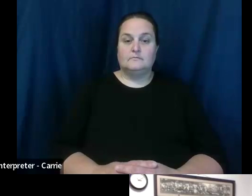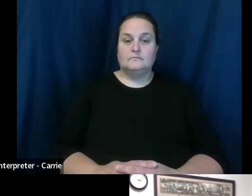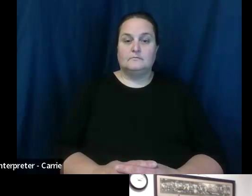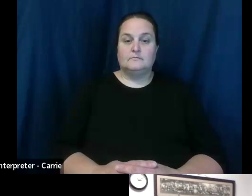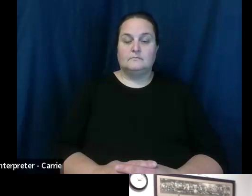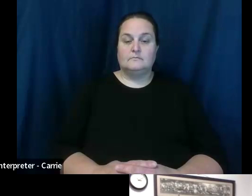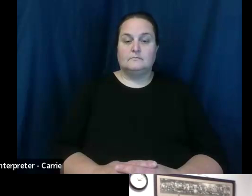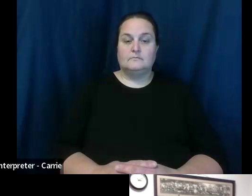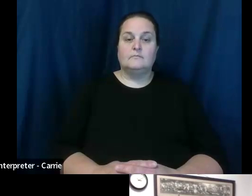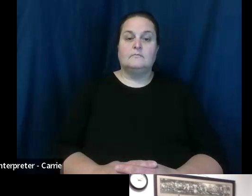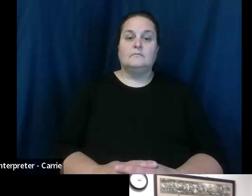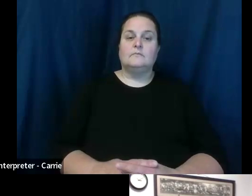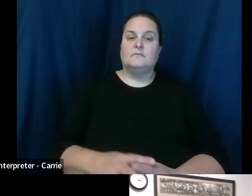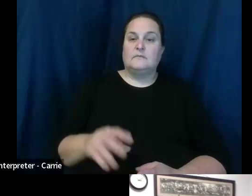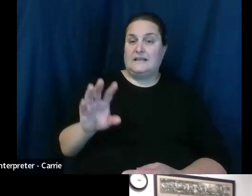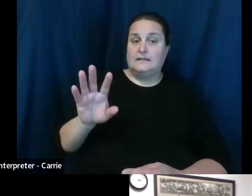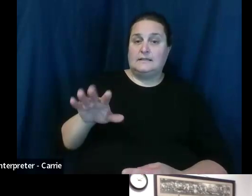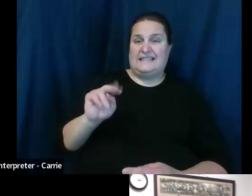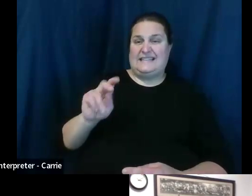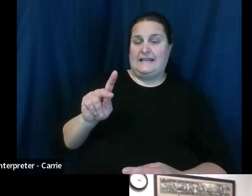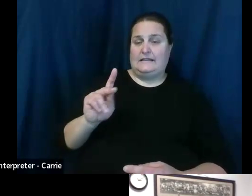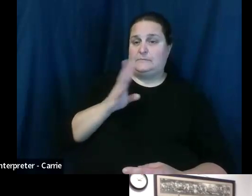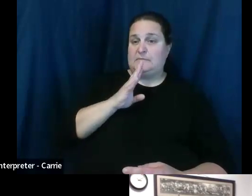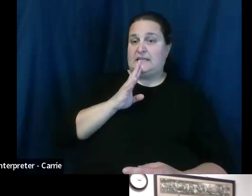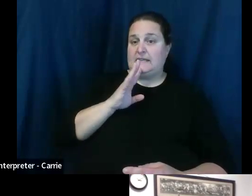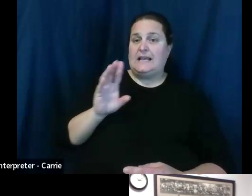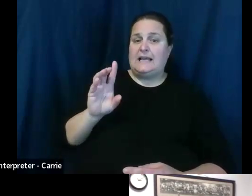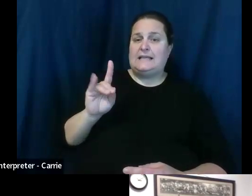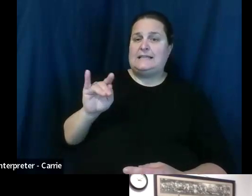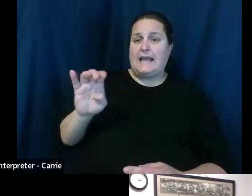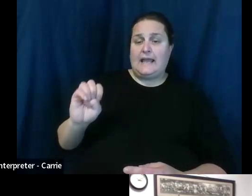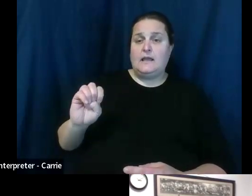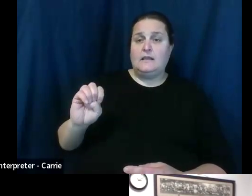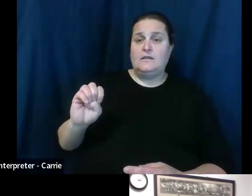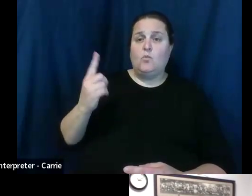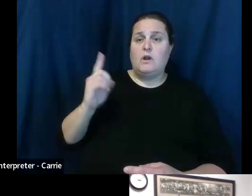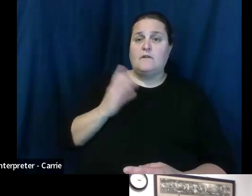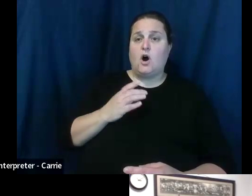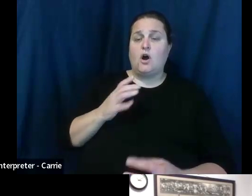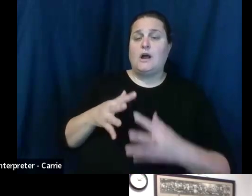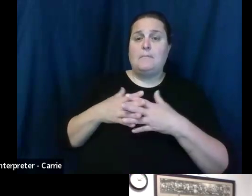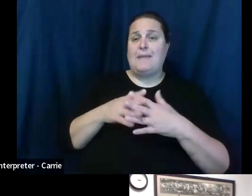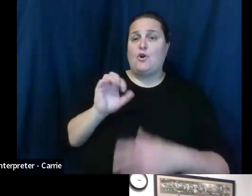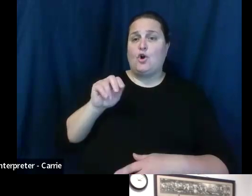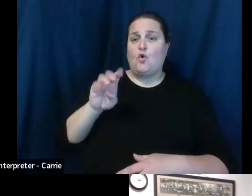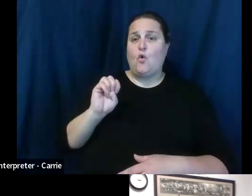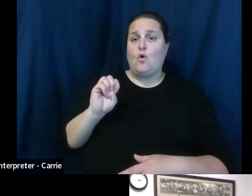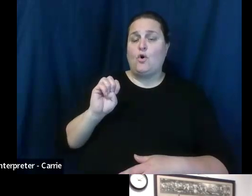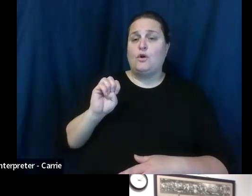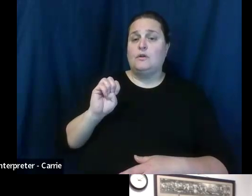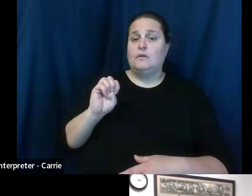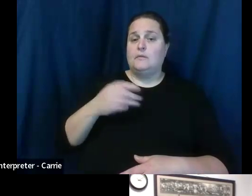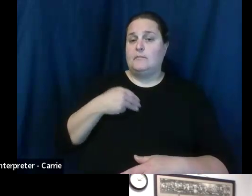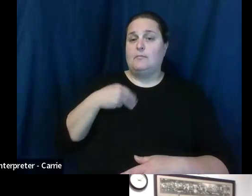Diane, one of our AmeriCorps members will message you to help you get logged in to the website and caught